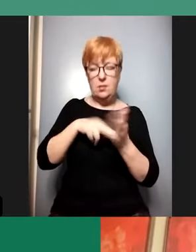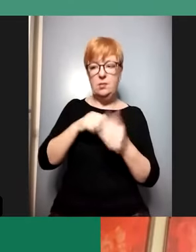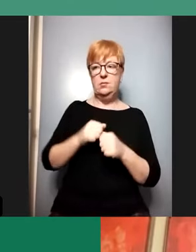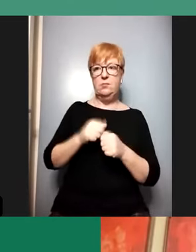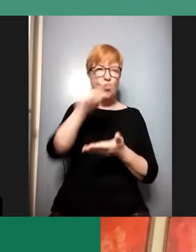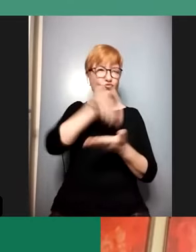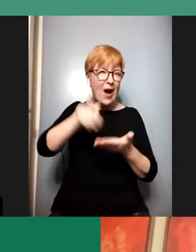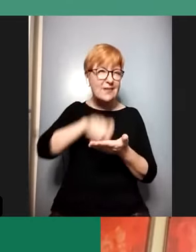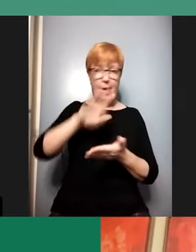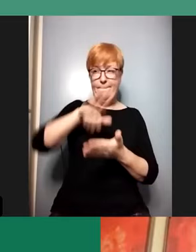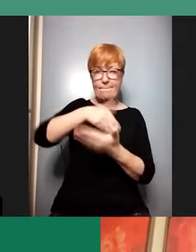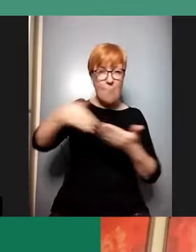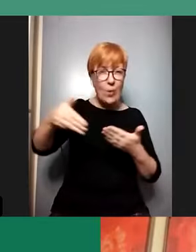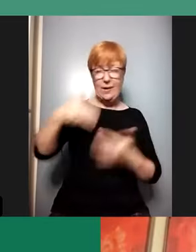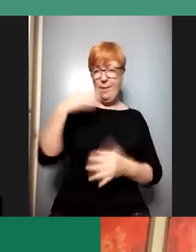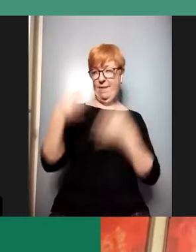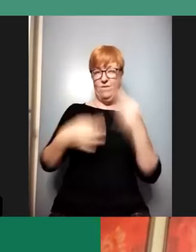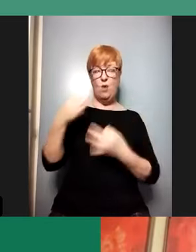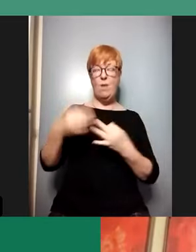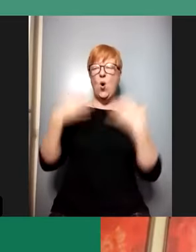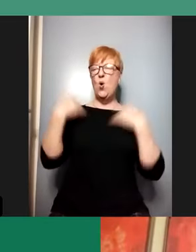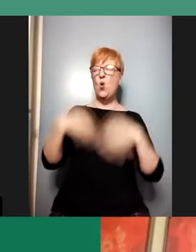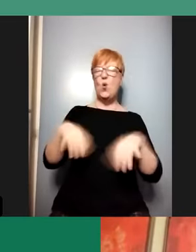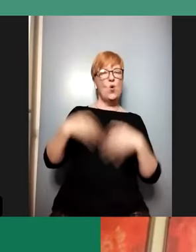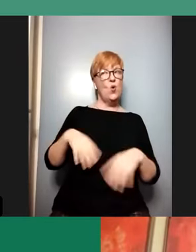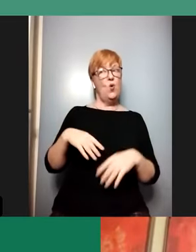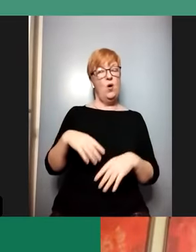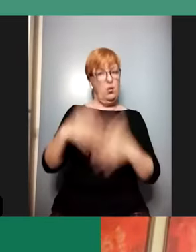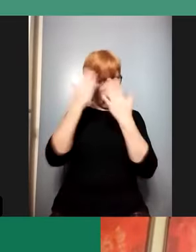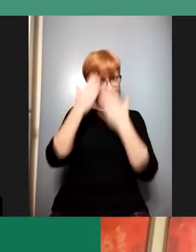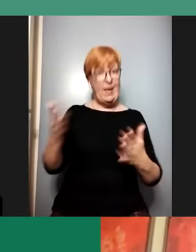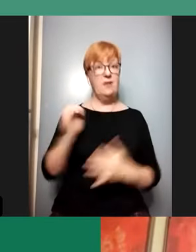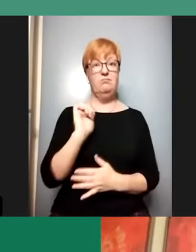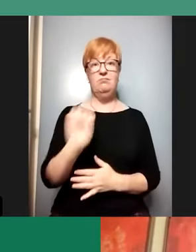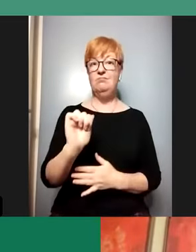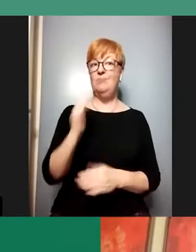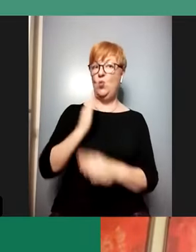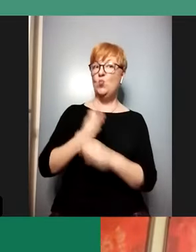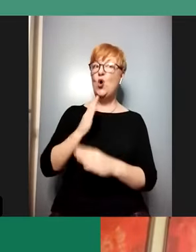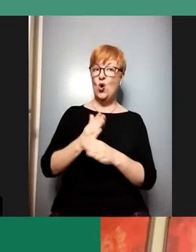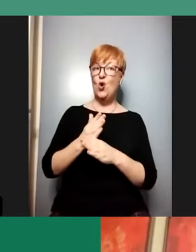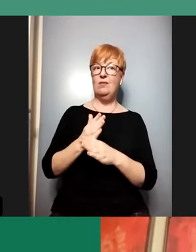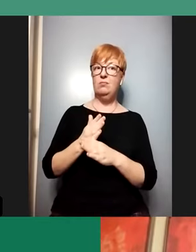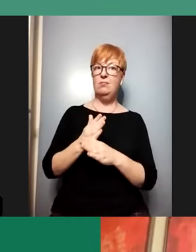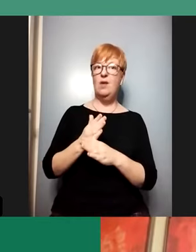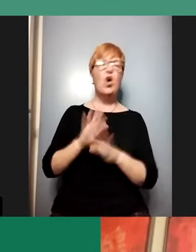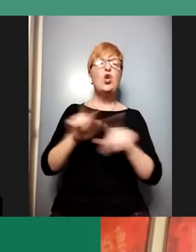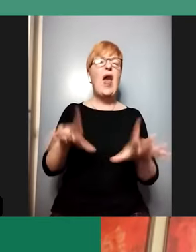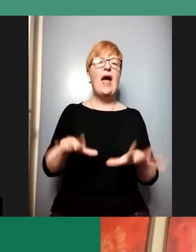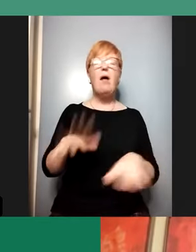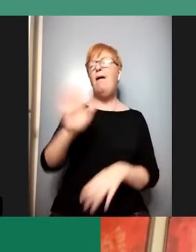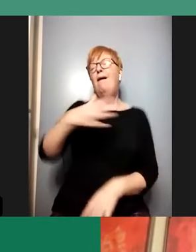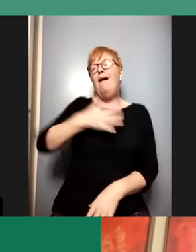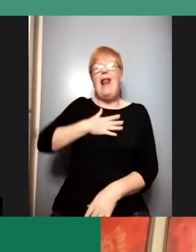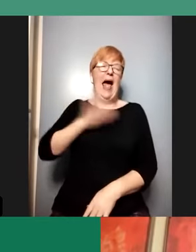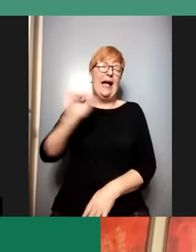poet almost. So I learned, again, a lot of respect for him. That went beyond just a superficial, oh, I love Kitchener's music, oh, he's